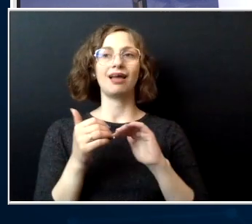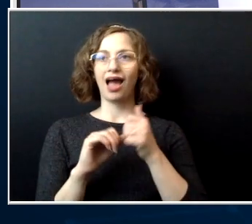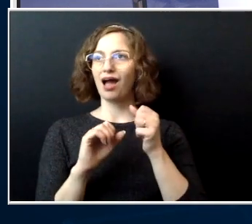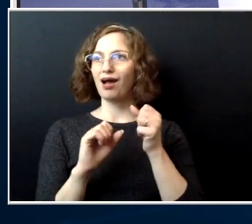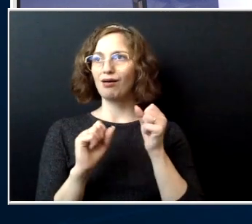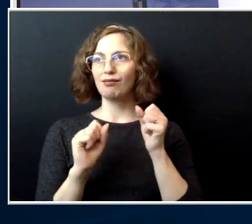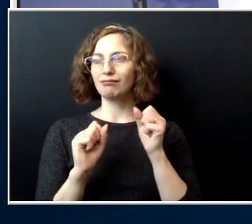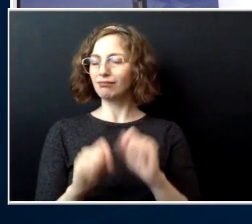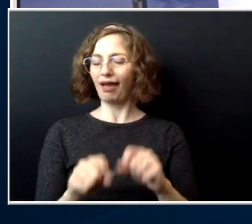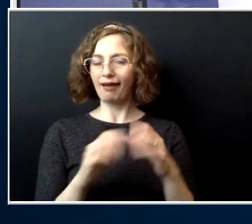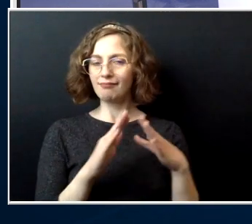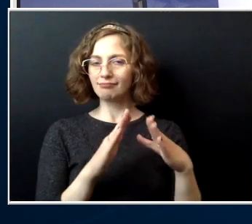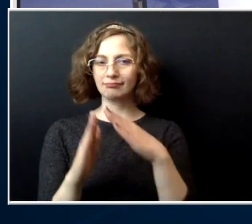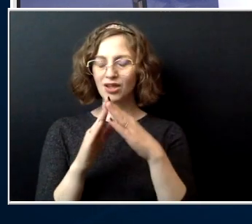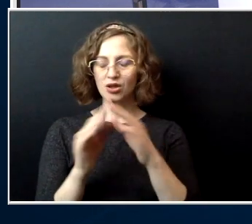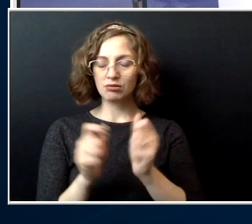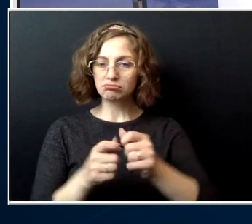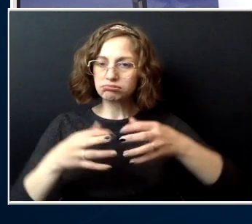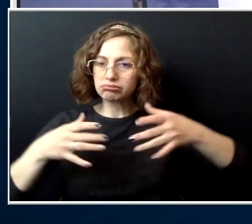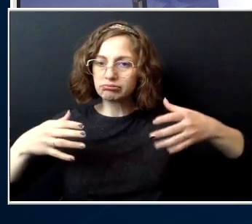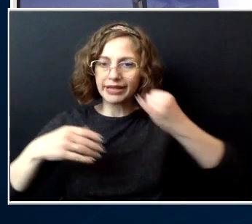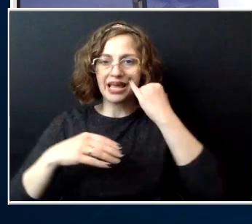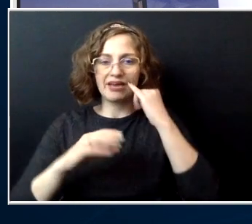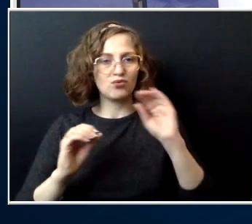healthcare around it. Dr. Parrish, final thoughts.